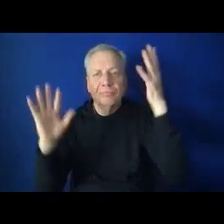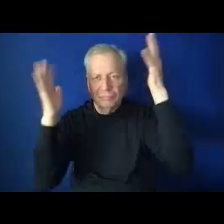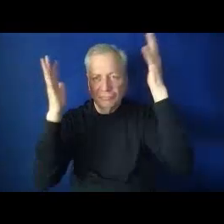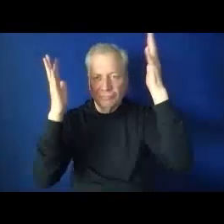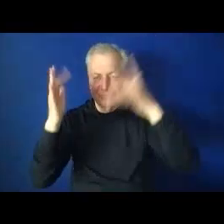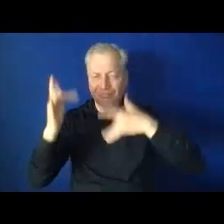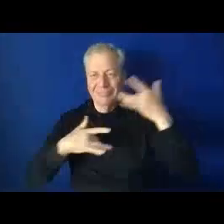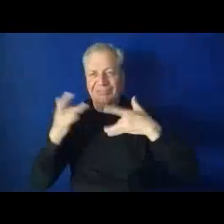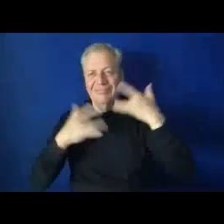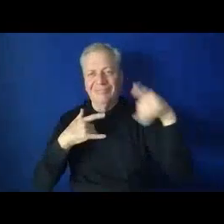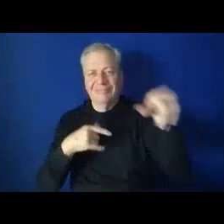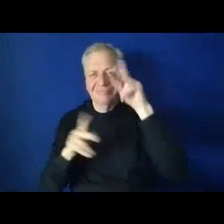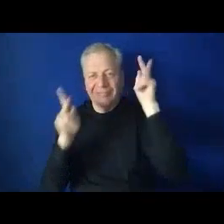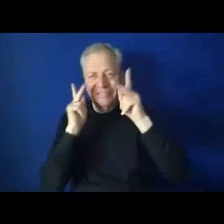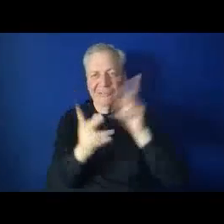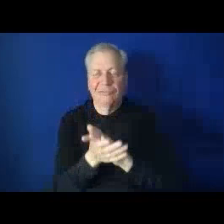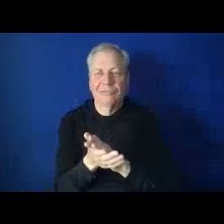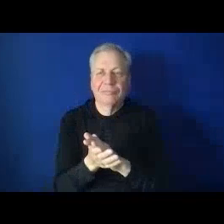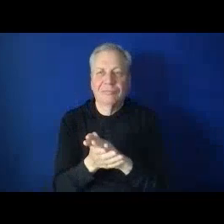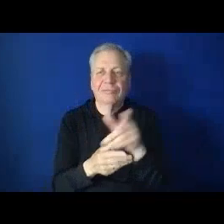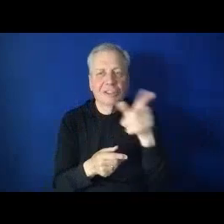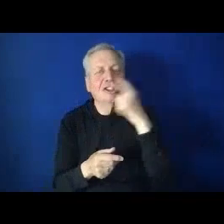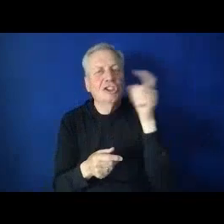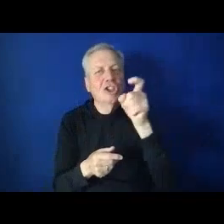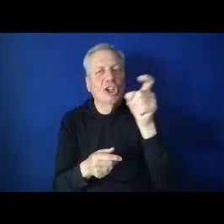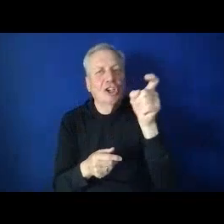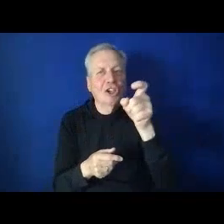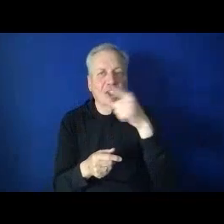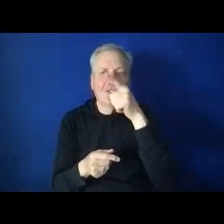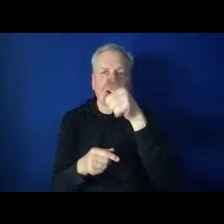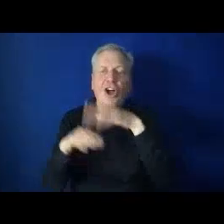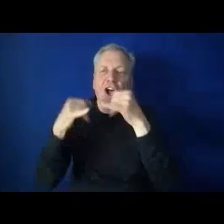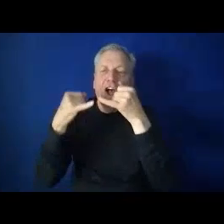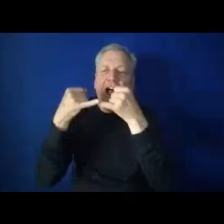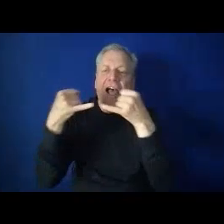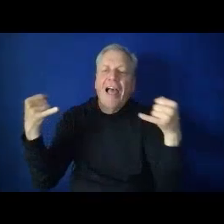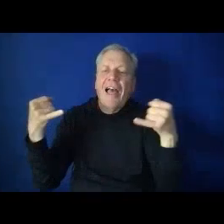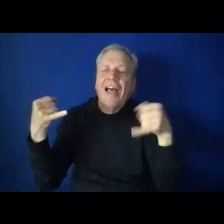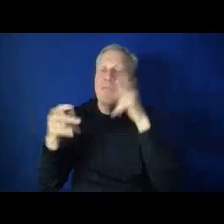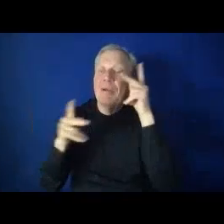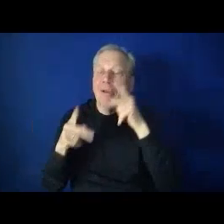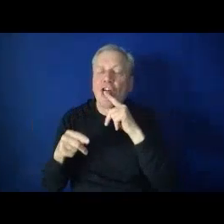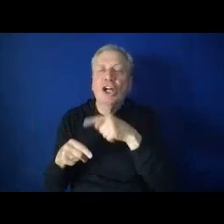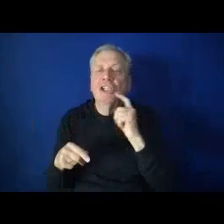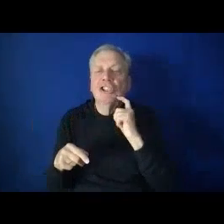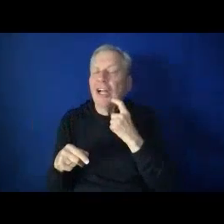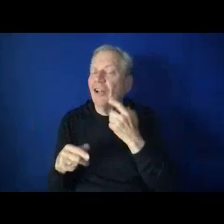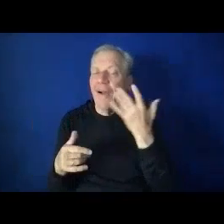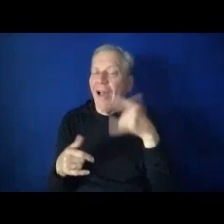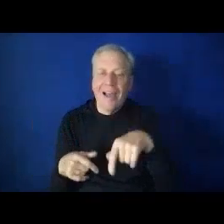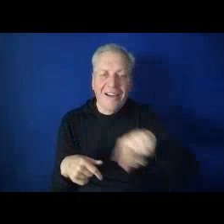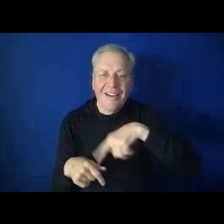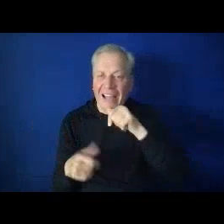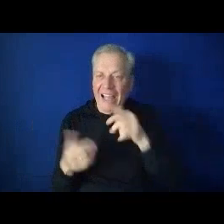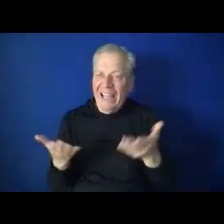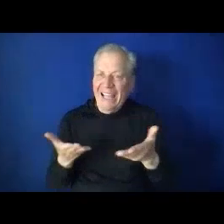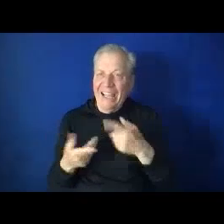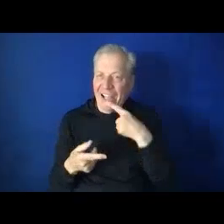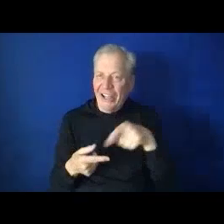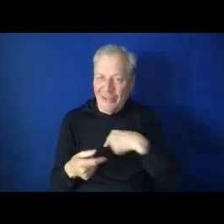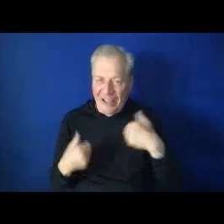Woo! You're supposed to make the online people a little jealous that they're not here. Woo! We're having a